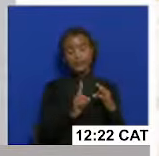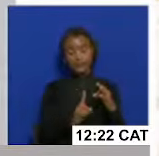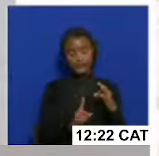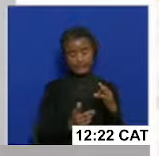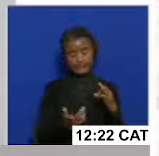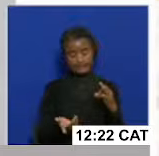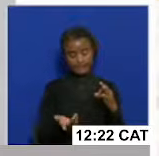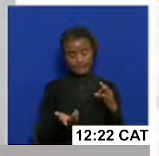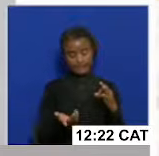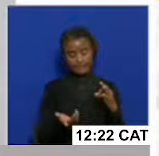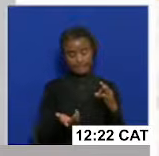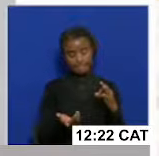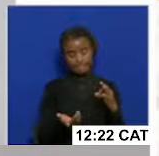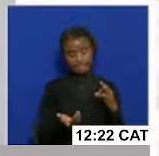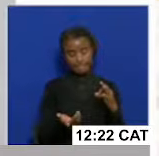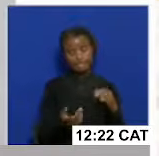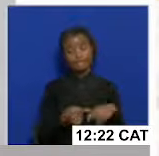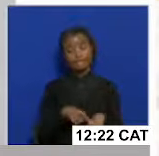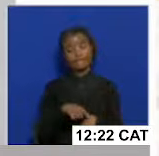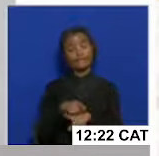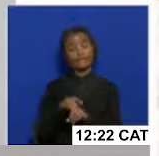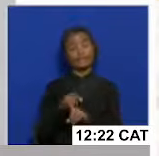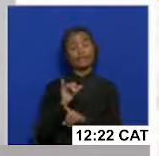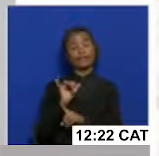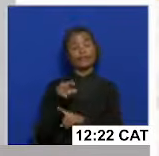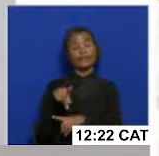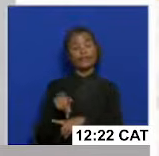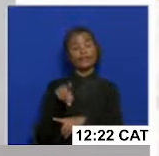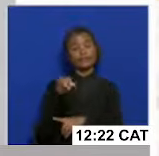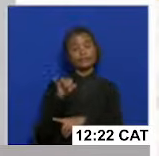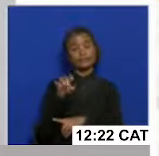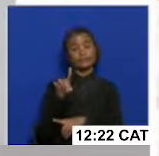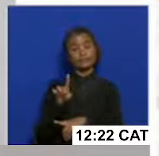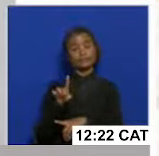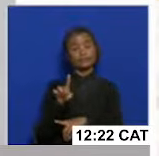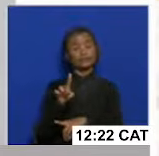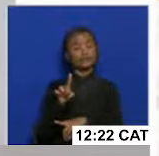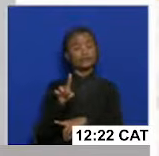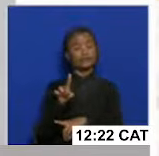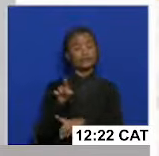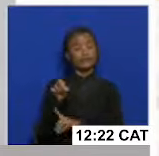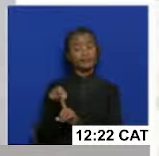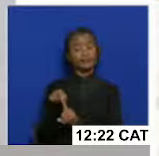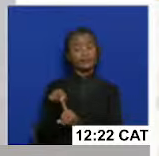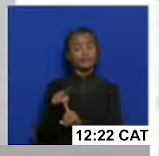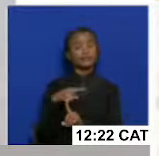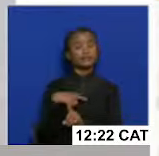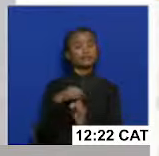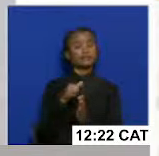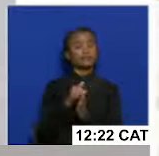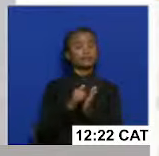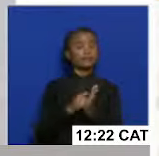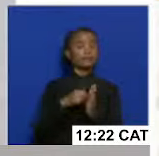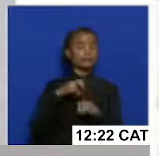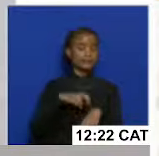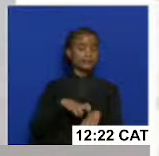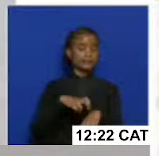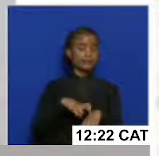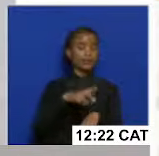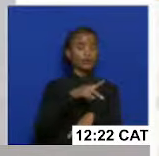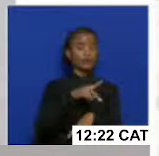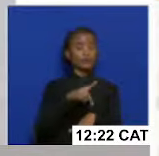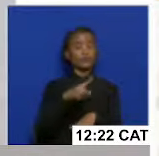the IPID guy needs the statement, so he will also come to me and submit the